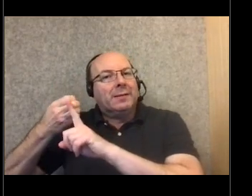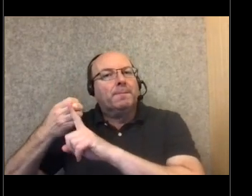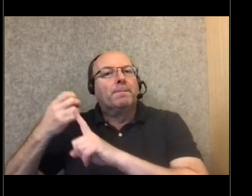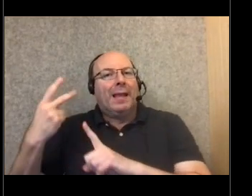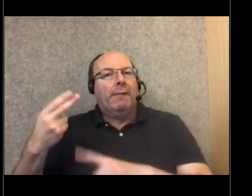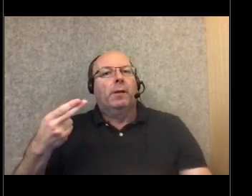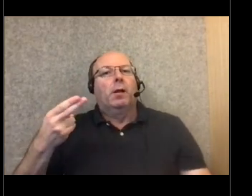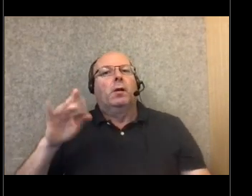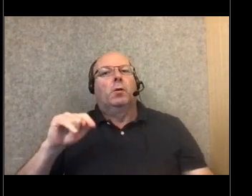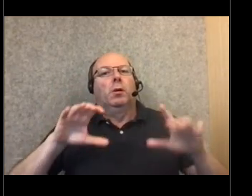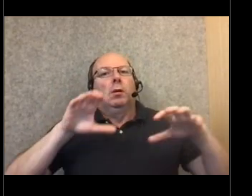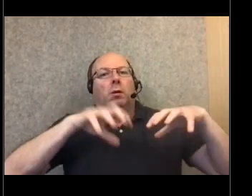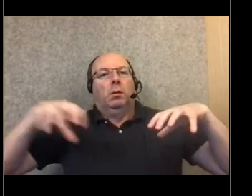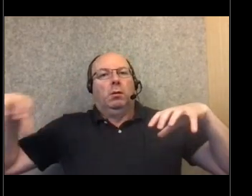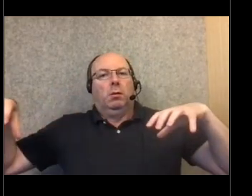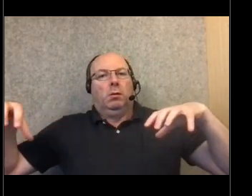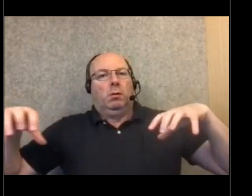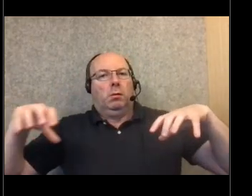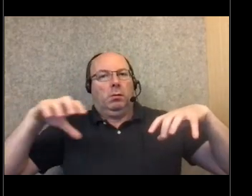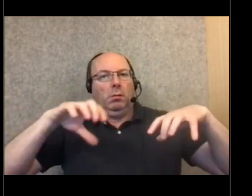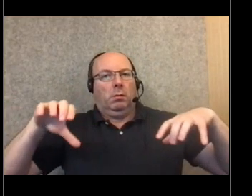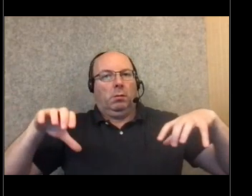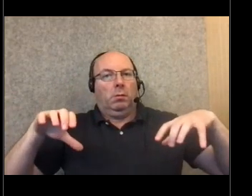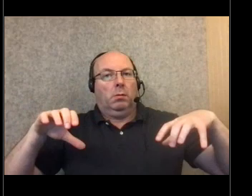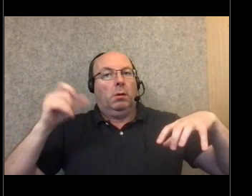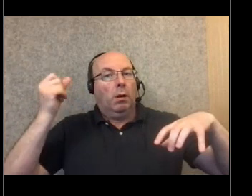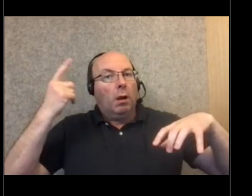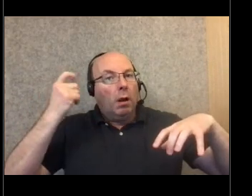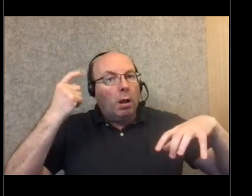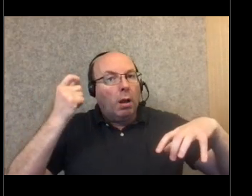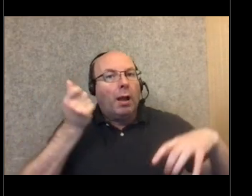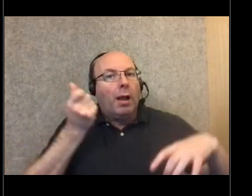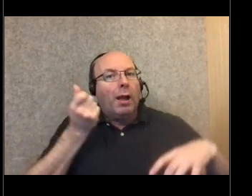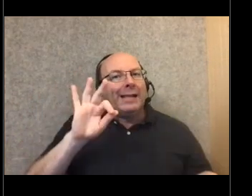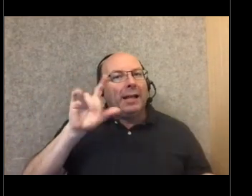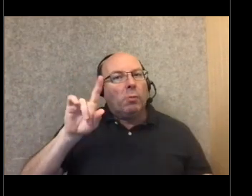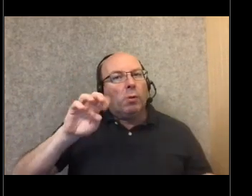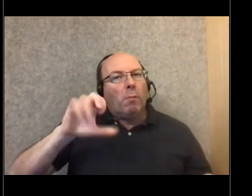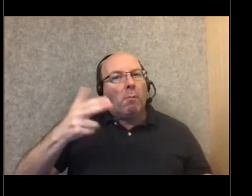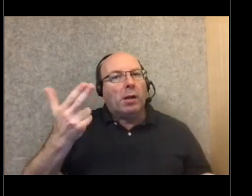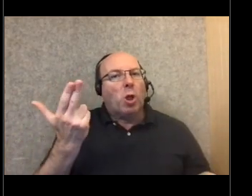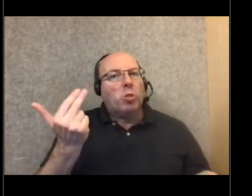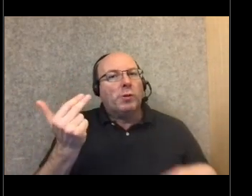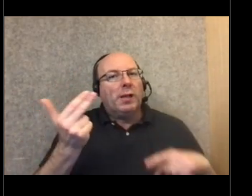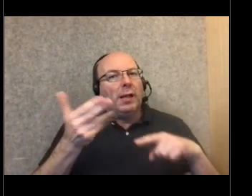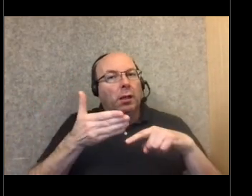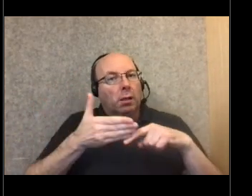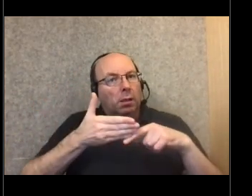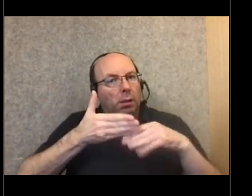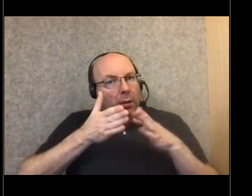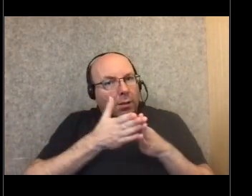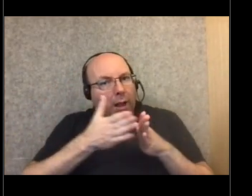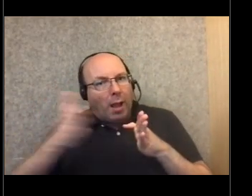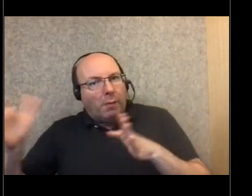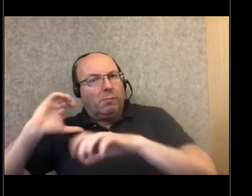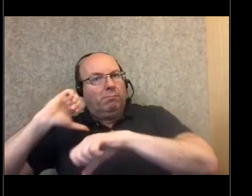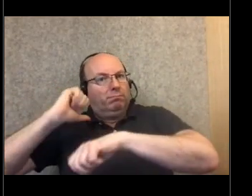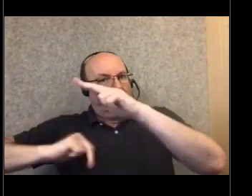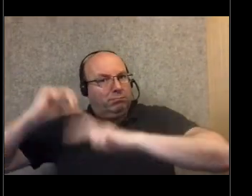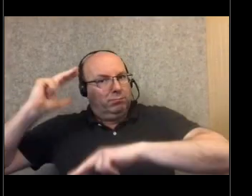units that are built after March 13, 1991. The guidelines require that the primary